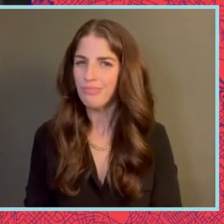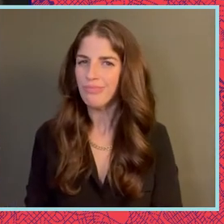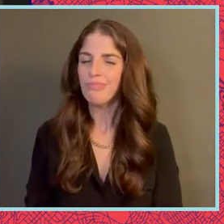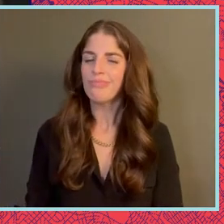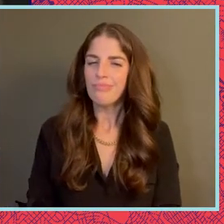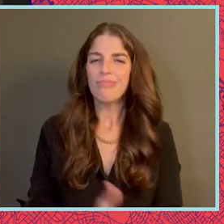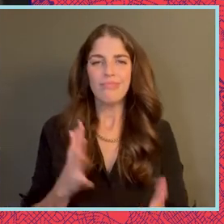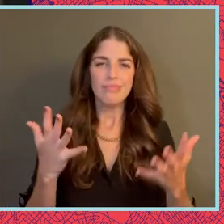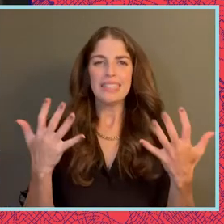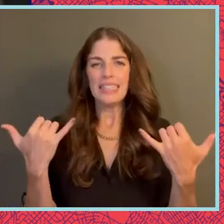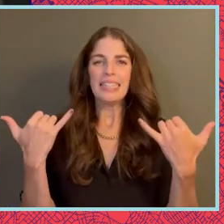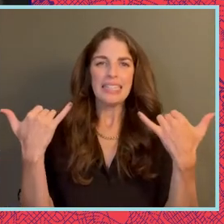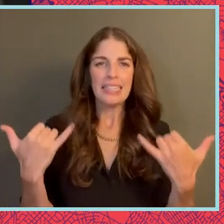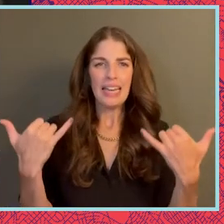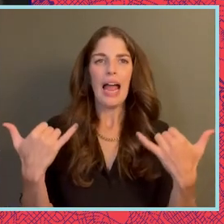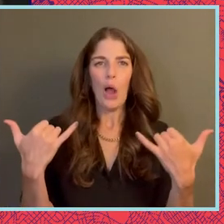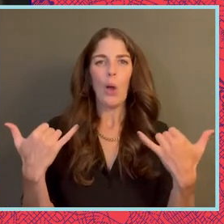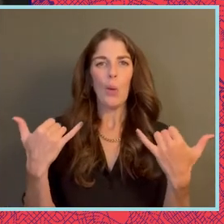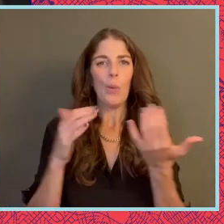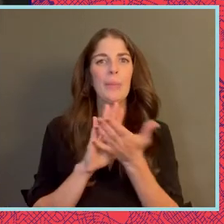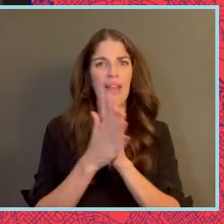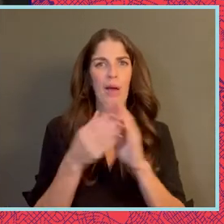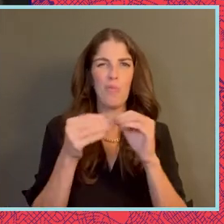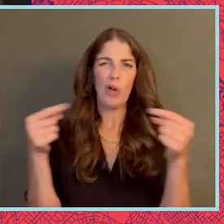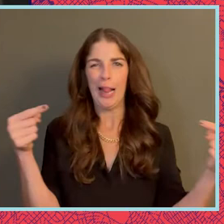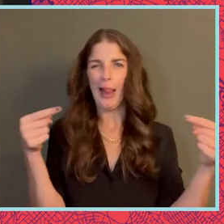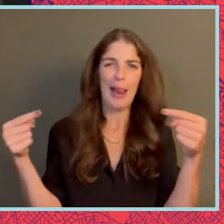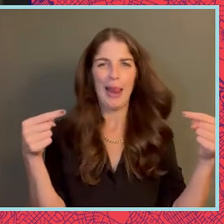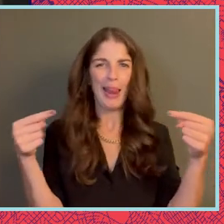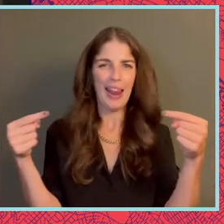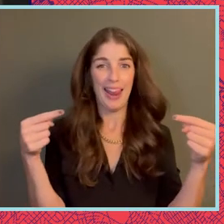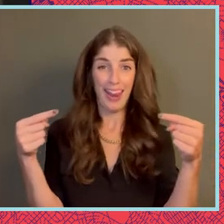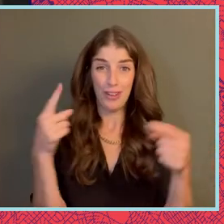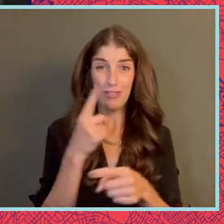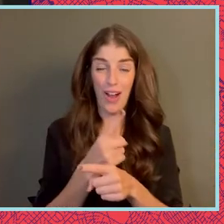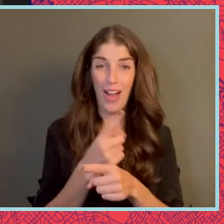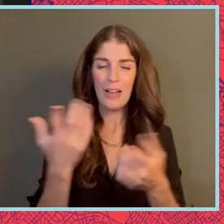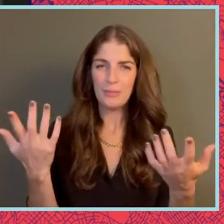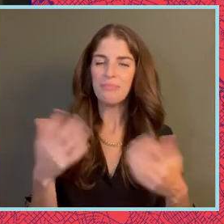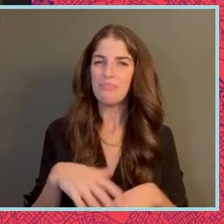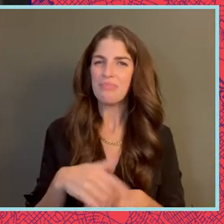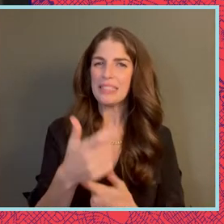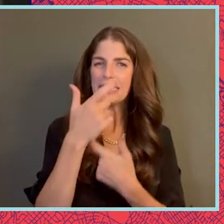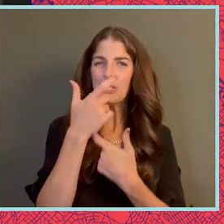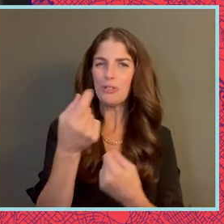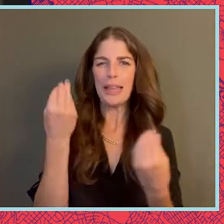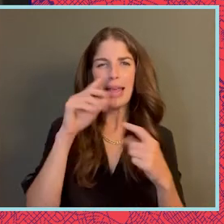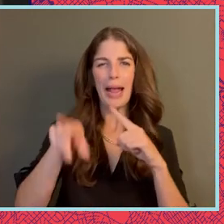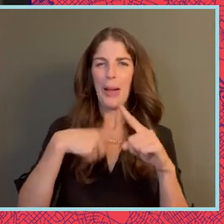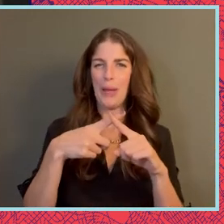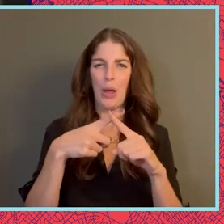has sort of turned itself into a partisan issue. And it's really interesting to think about